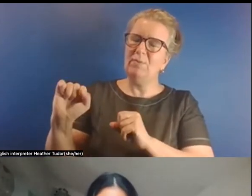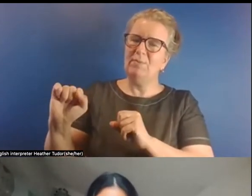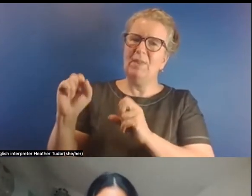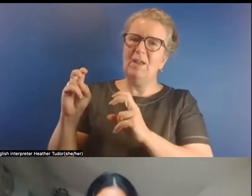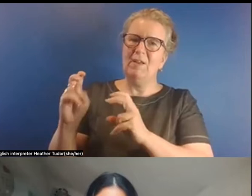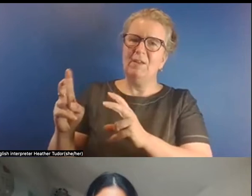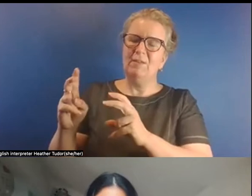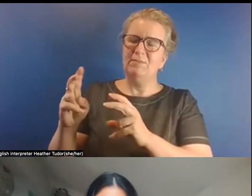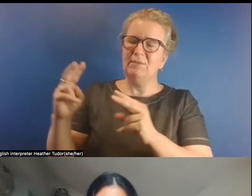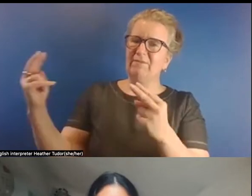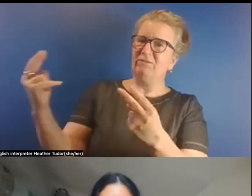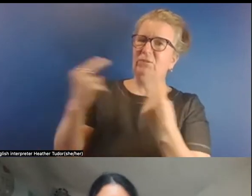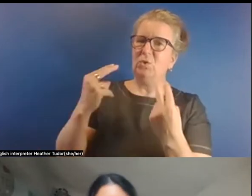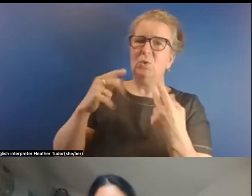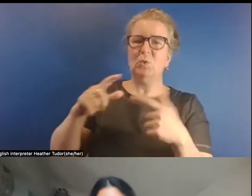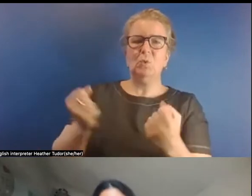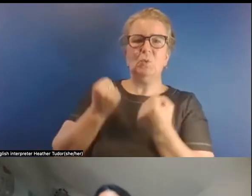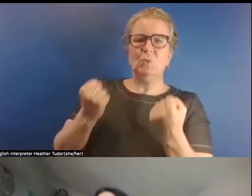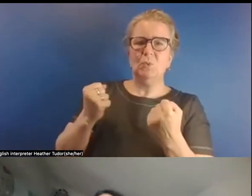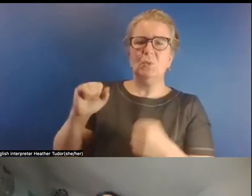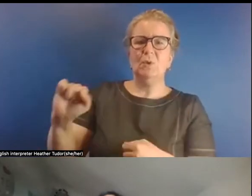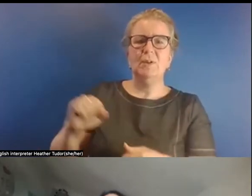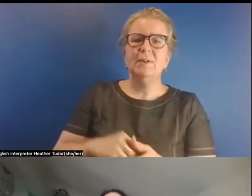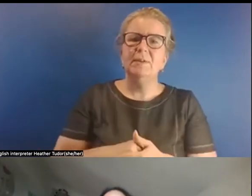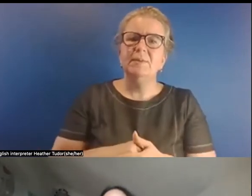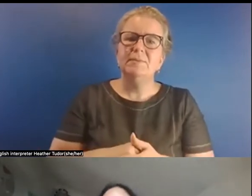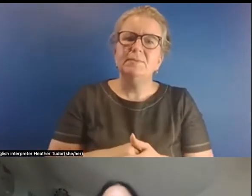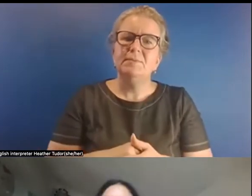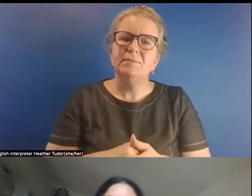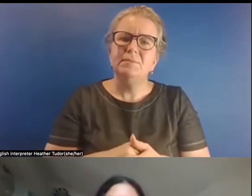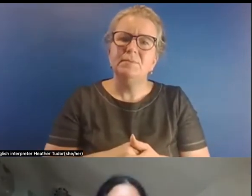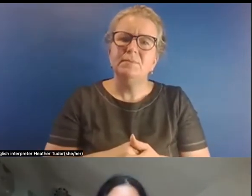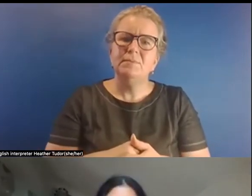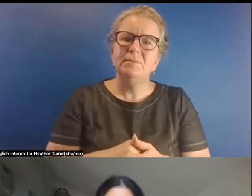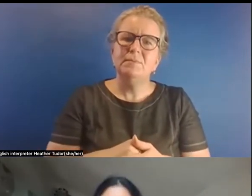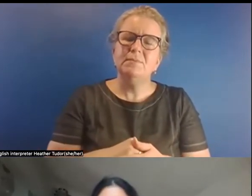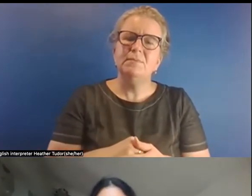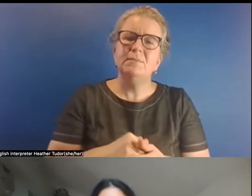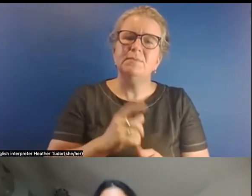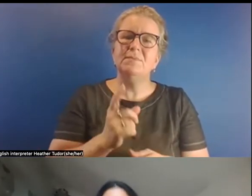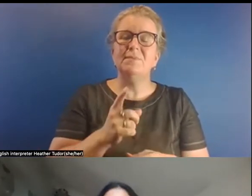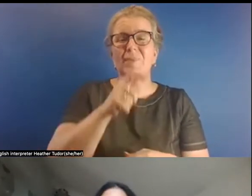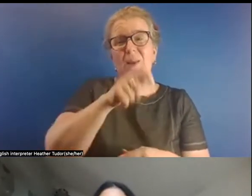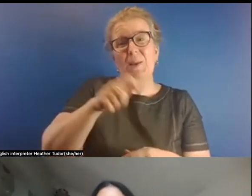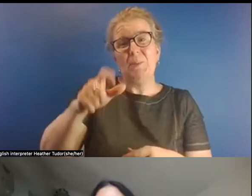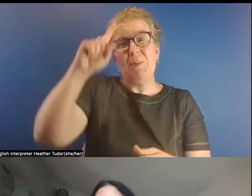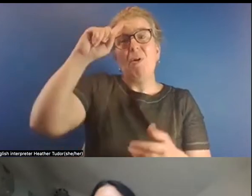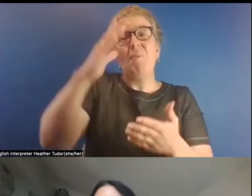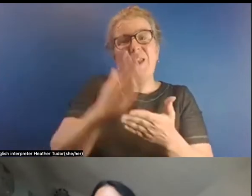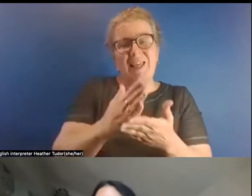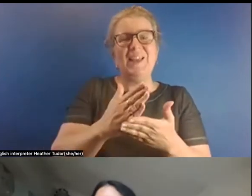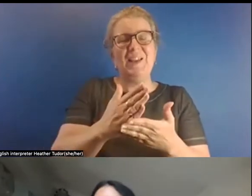Yeah, I think one thing people do say to justify it is like it's a sort of safety net for them. So marrying someone within the same caste is